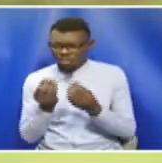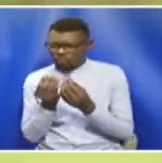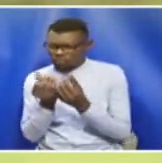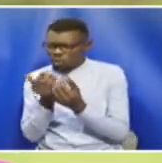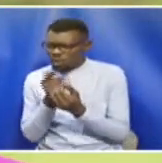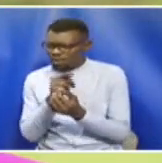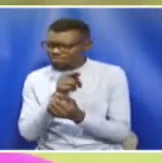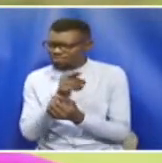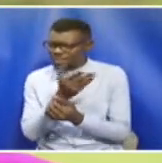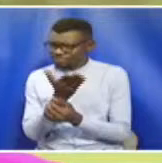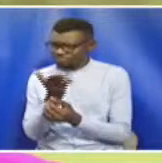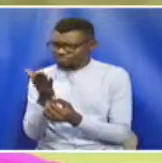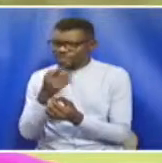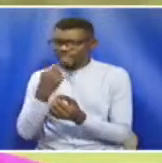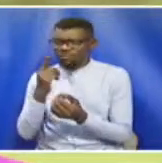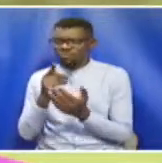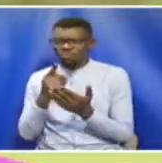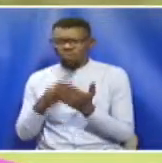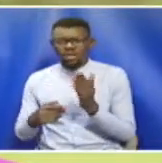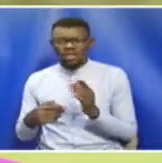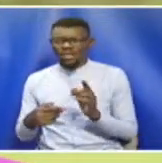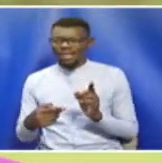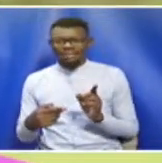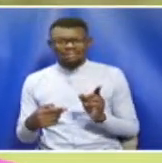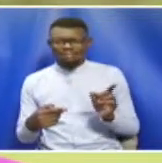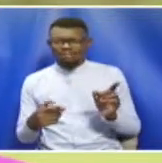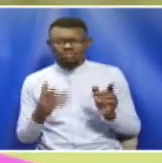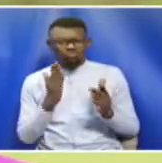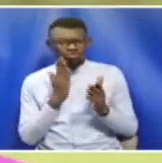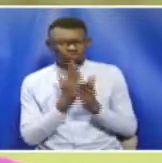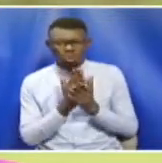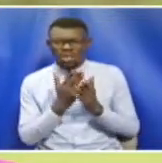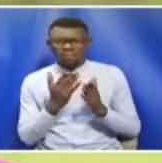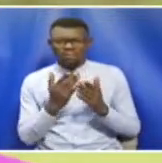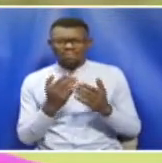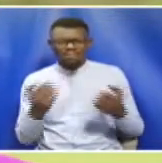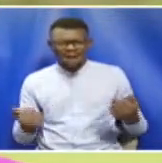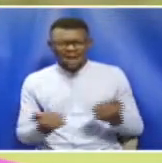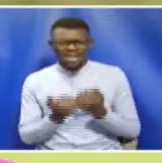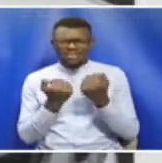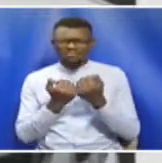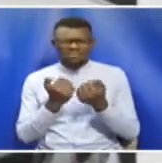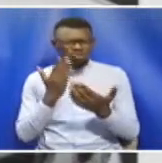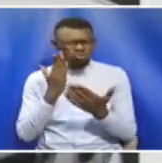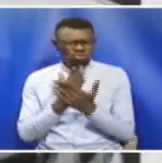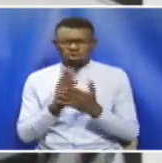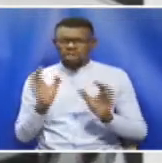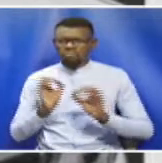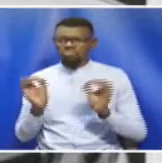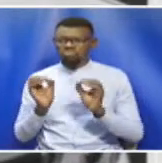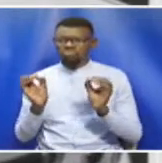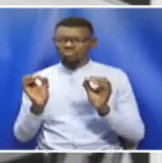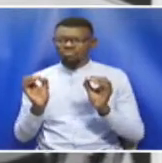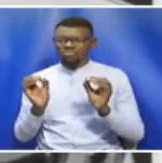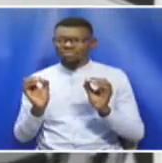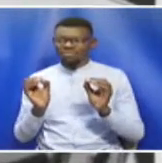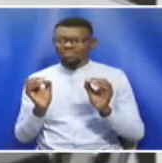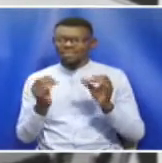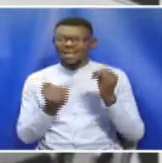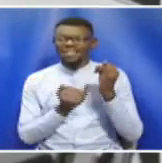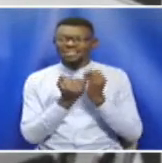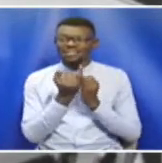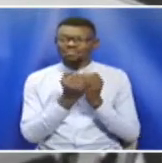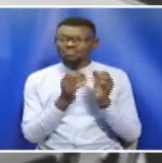that it was a premeditated accident. We don't know whether it was a real accident or not. On Saturday, 12th